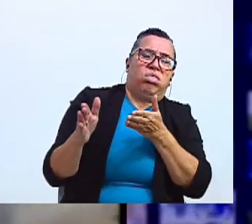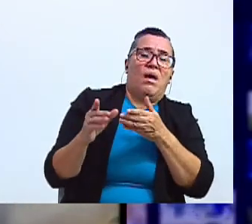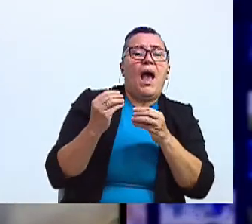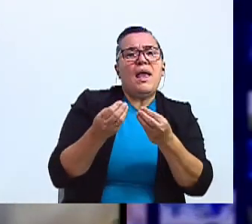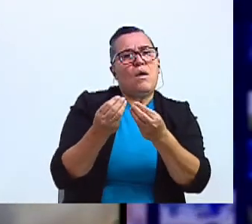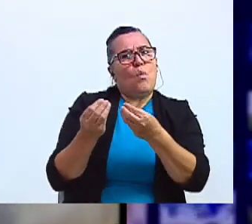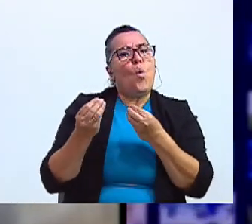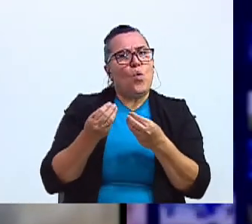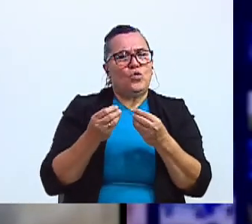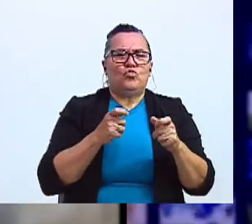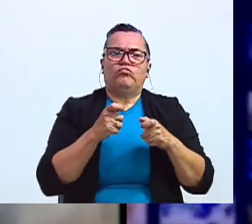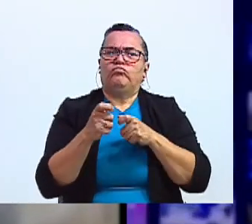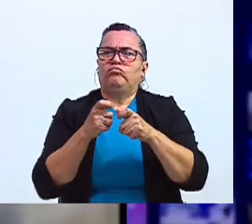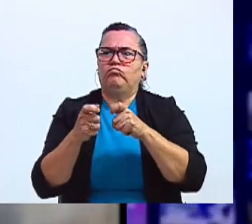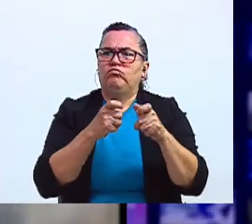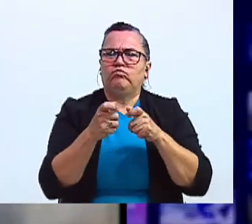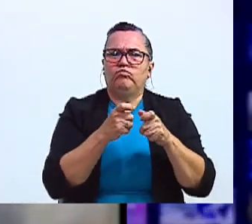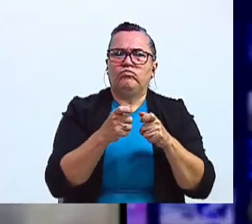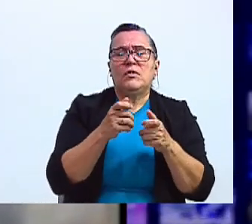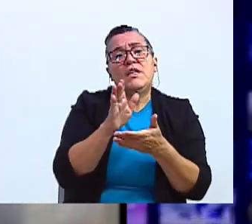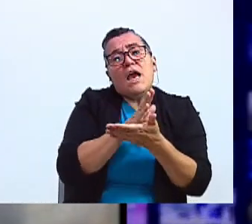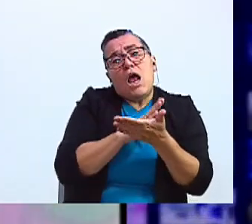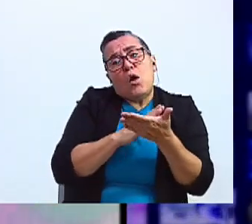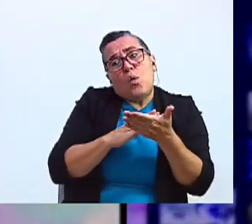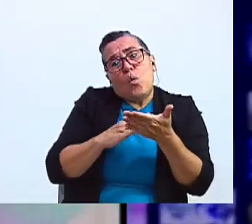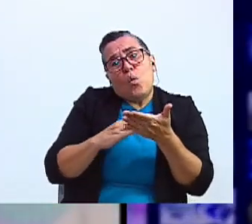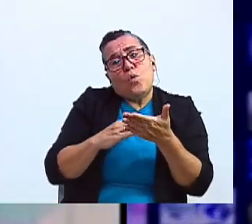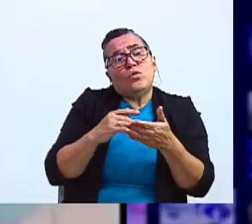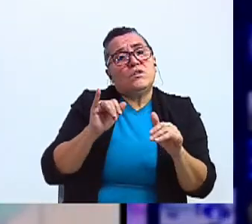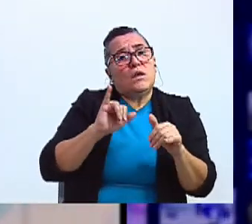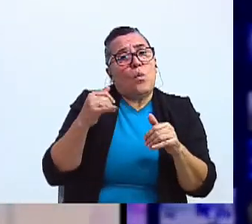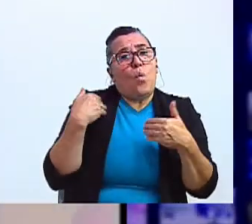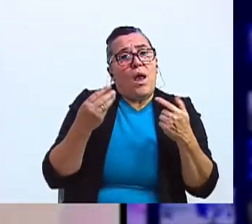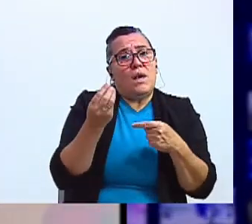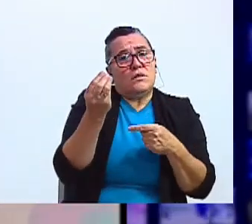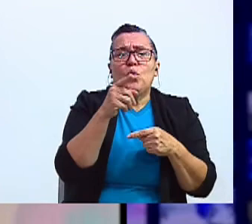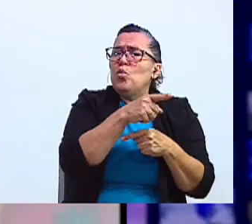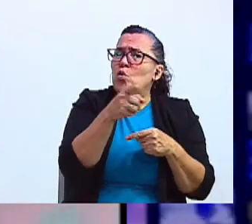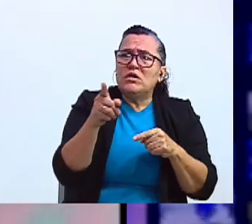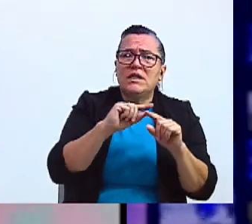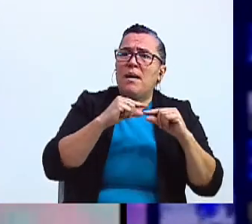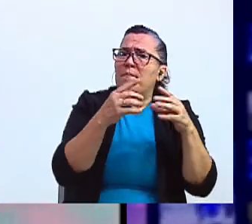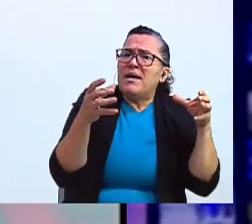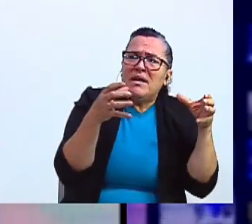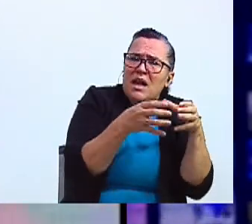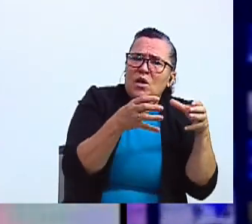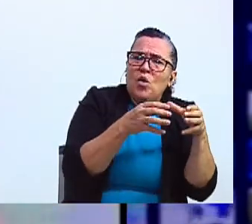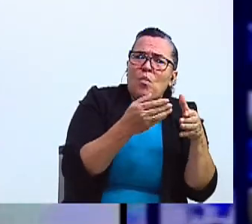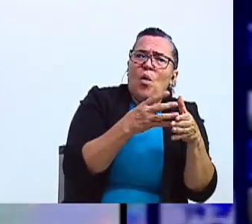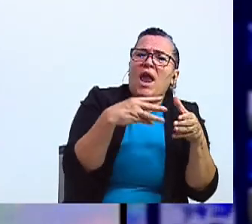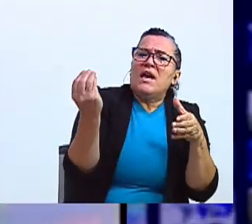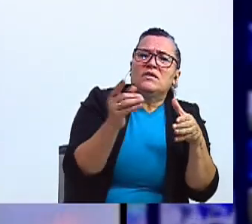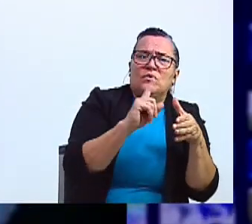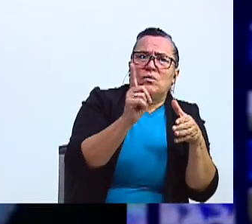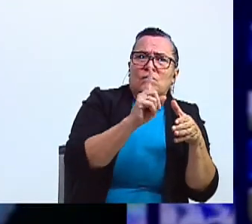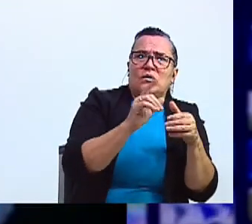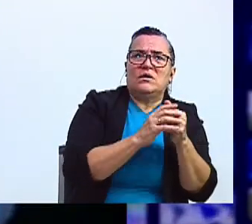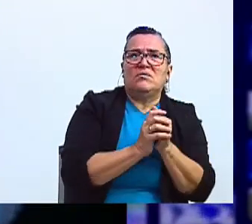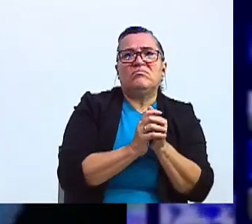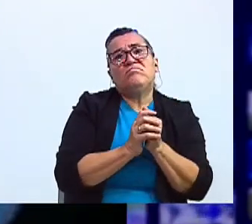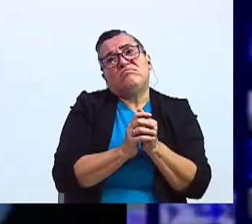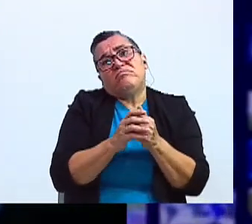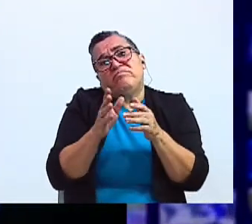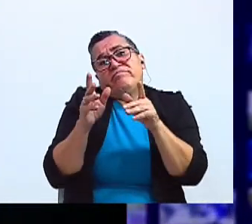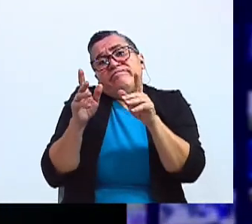dealing with cliques, and some of it comes from teens like you. Don't be one of the herd. Find people who you